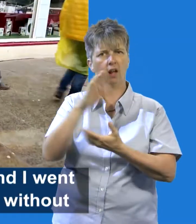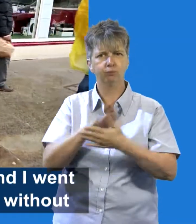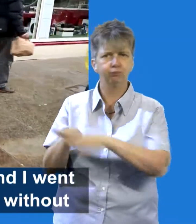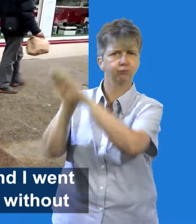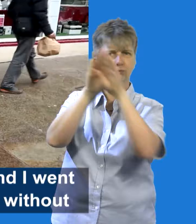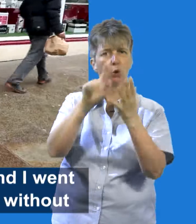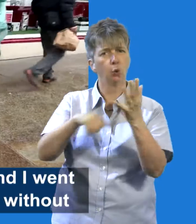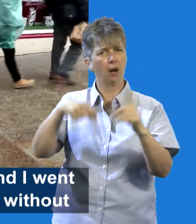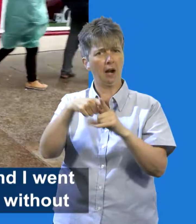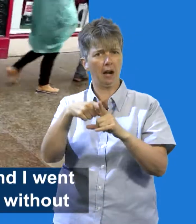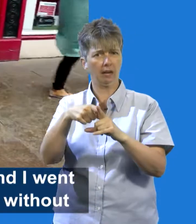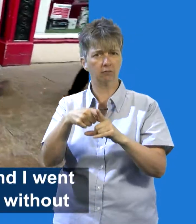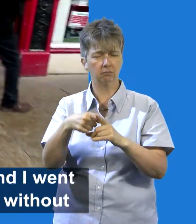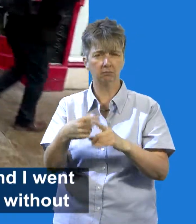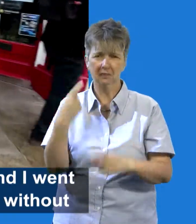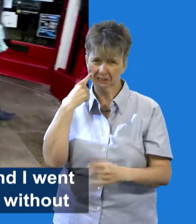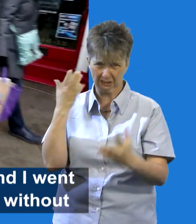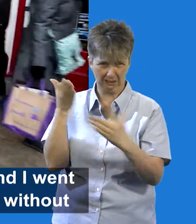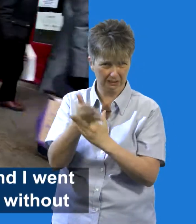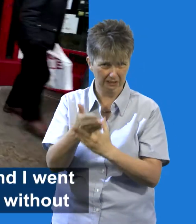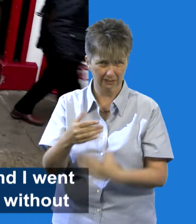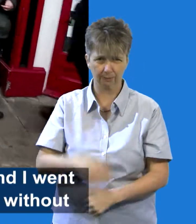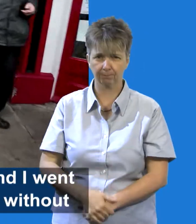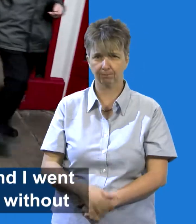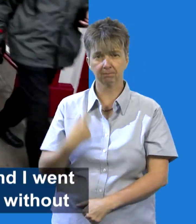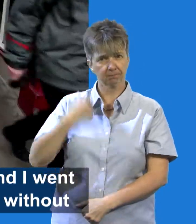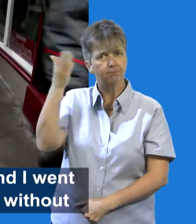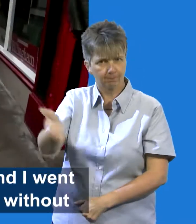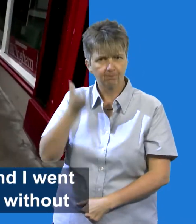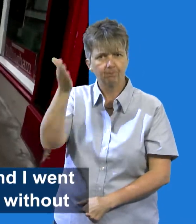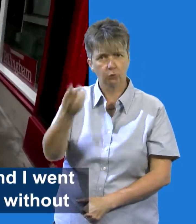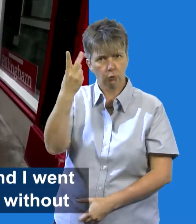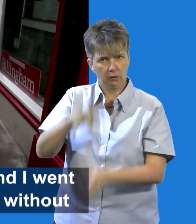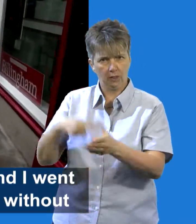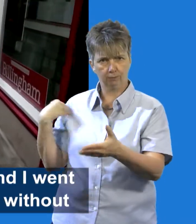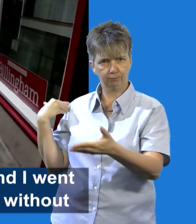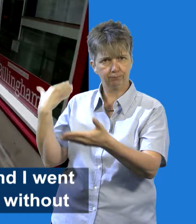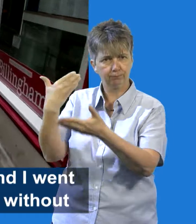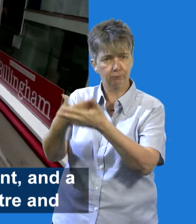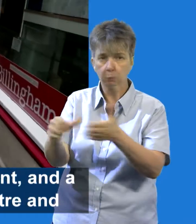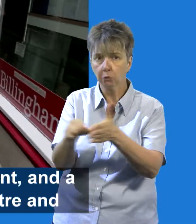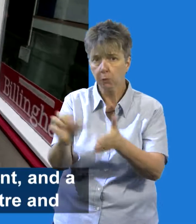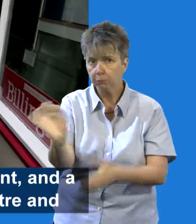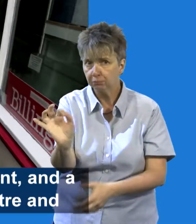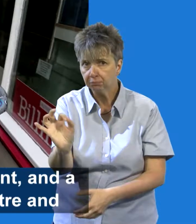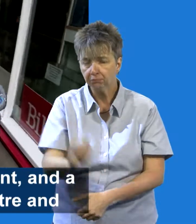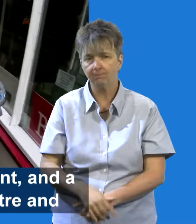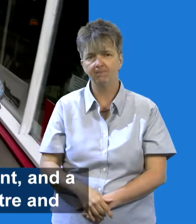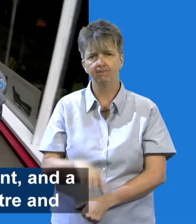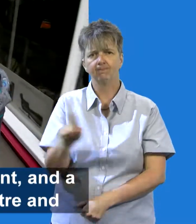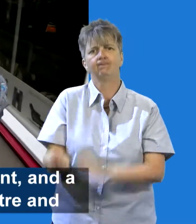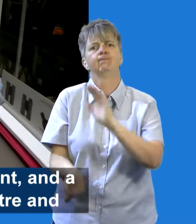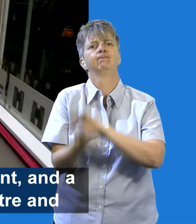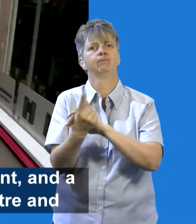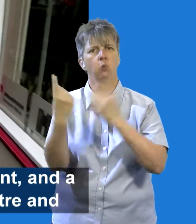country, is one of the easiest to access. But I went along for a couple of years or so without a problem. And one